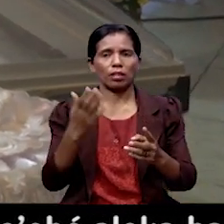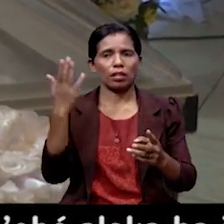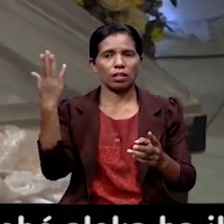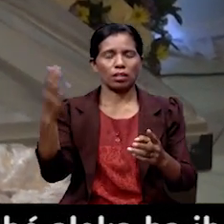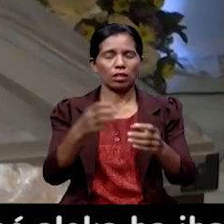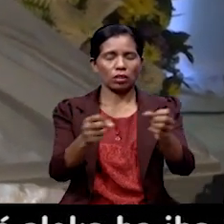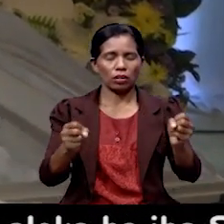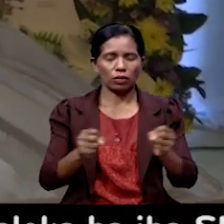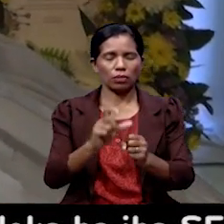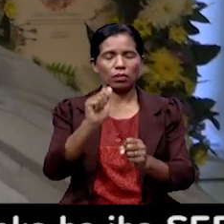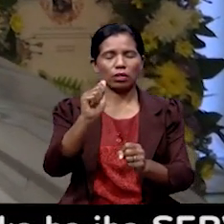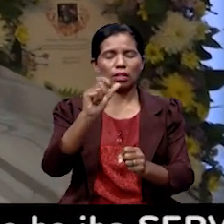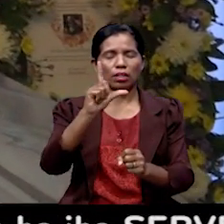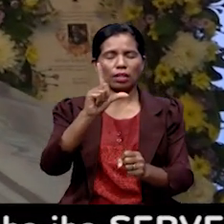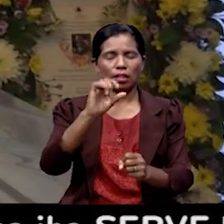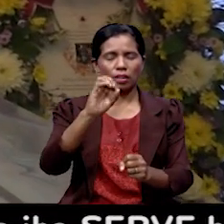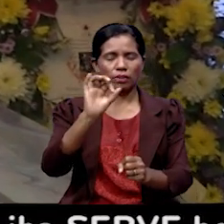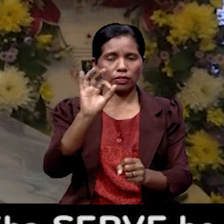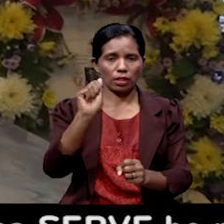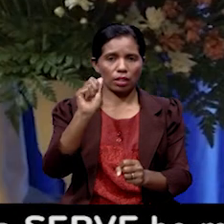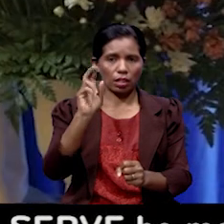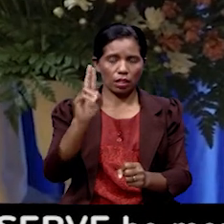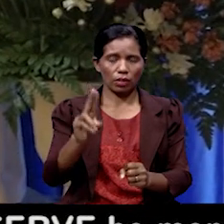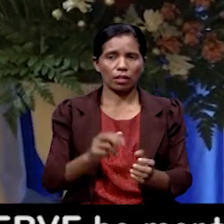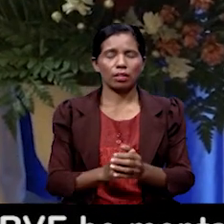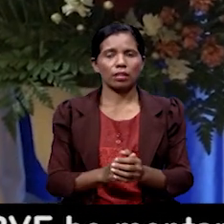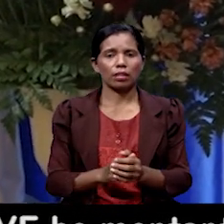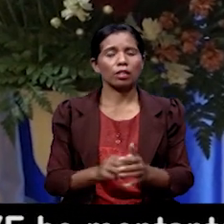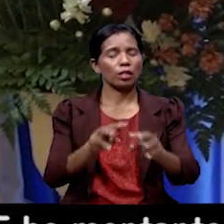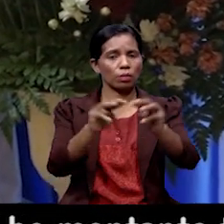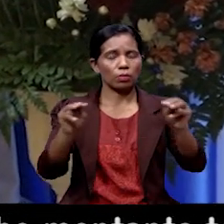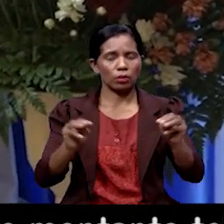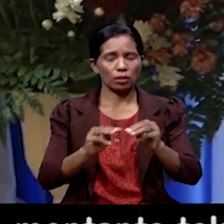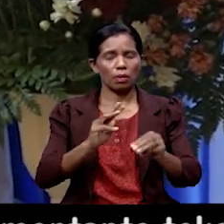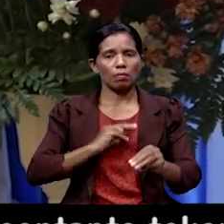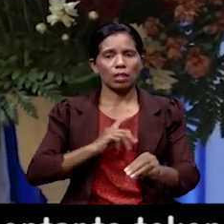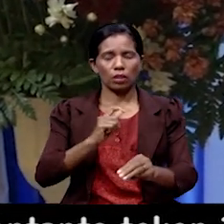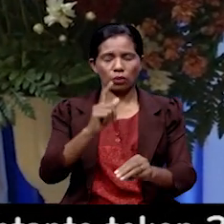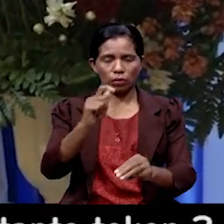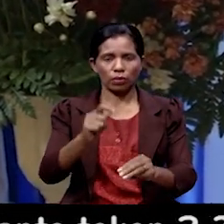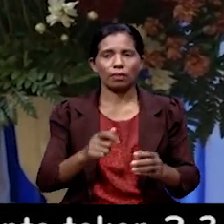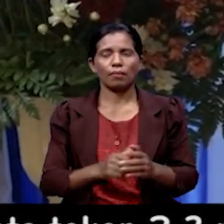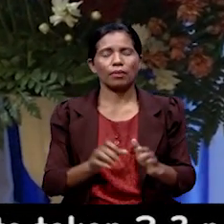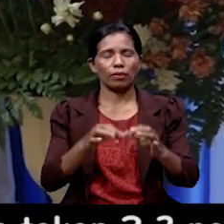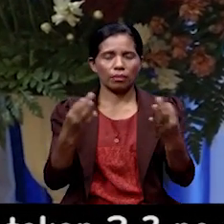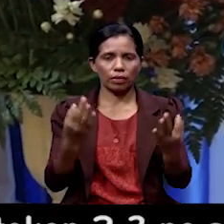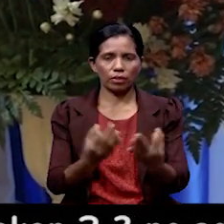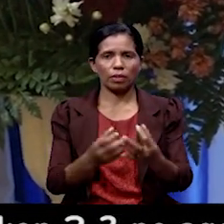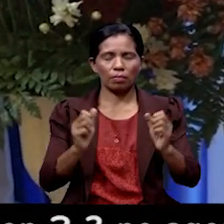suku laifaun, bayro umarantau postu administrativo laleya munisipu Manatutu, hodu ne familia